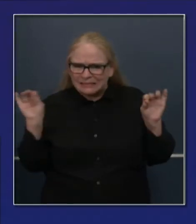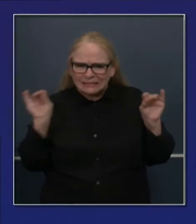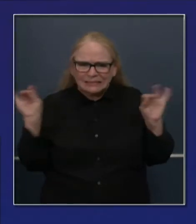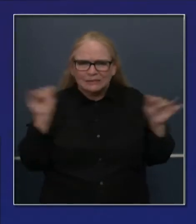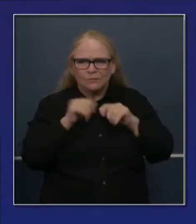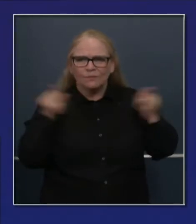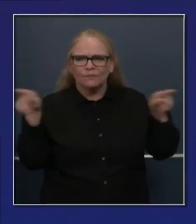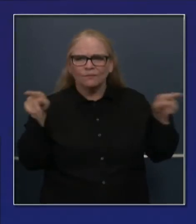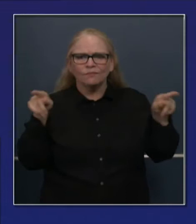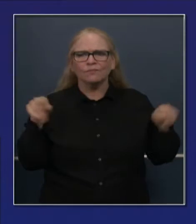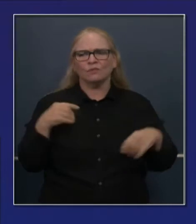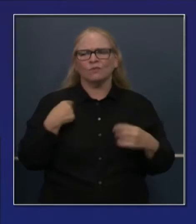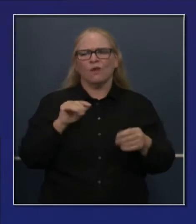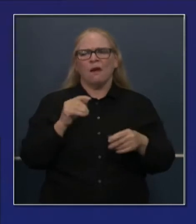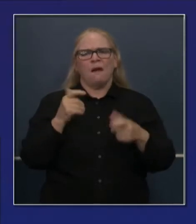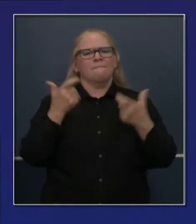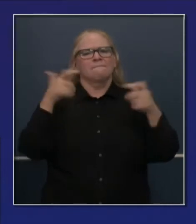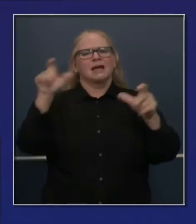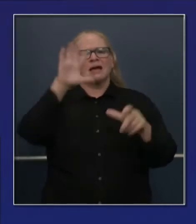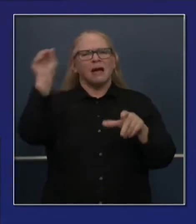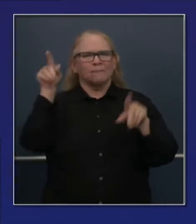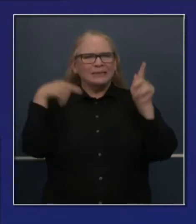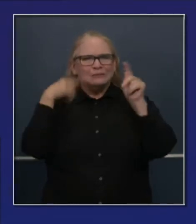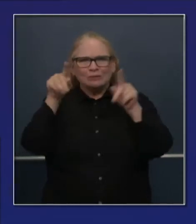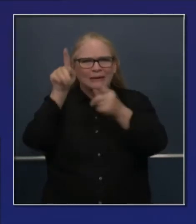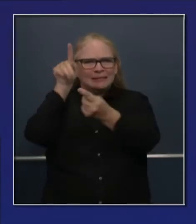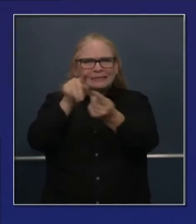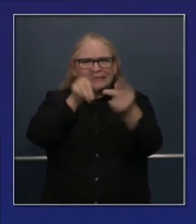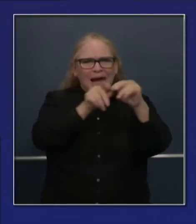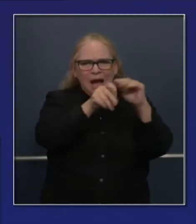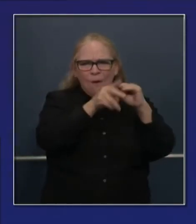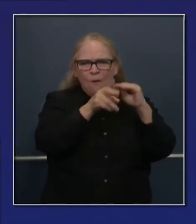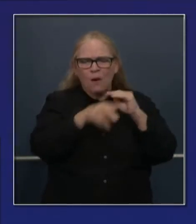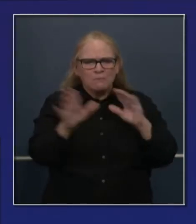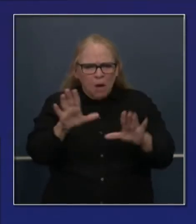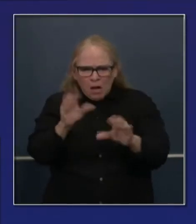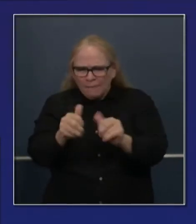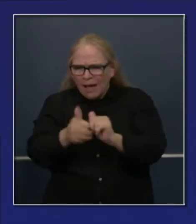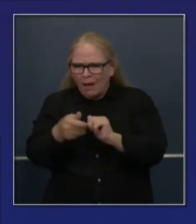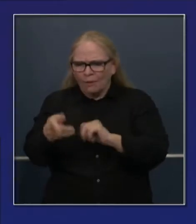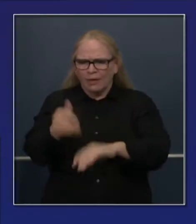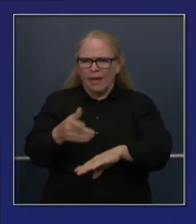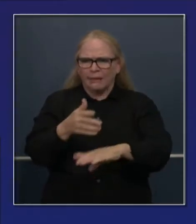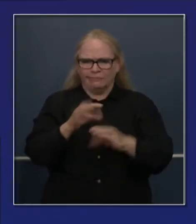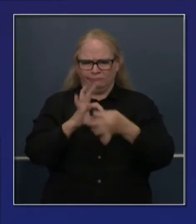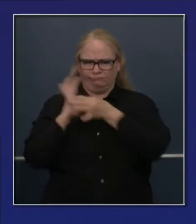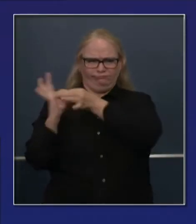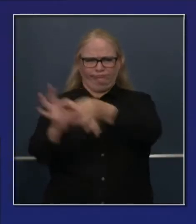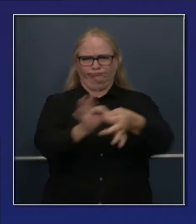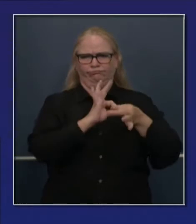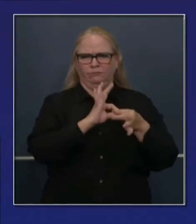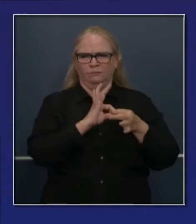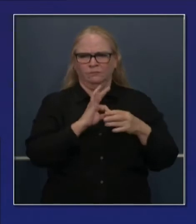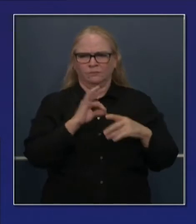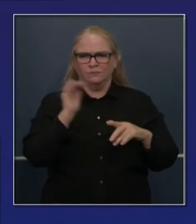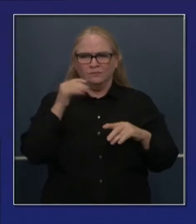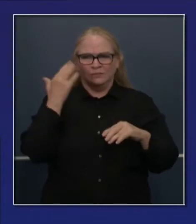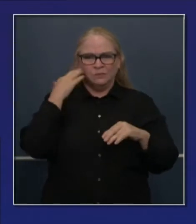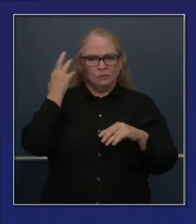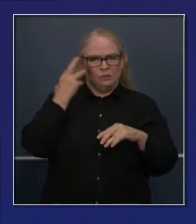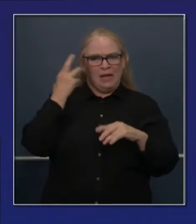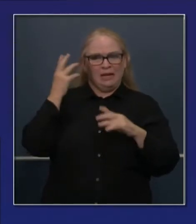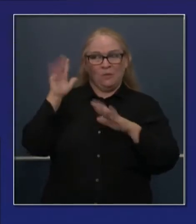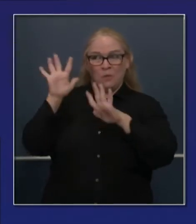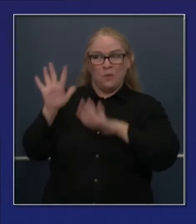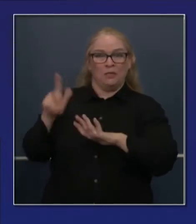with experts across the spectrum to address the immediacy of this crisis, to understand the conditions that led up